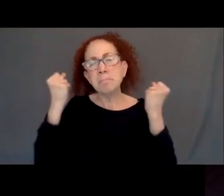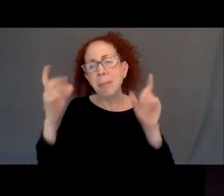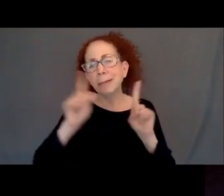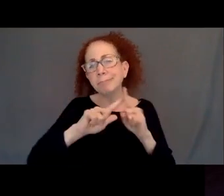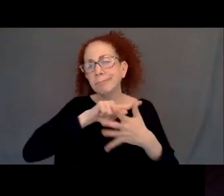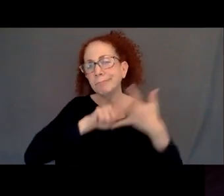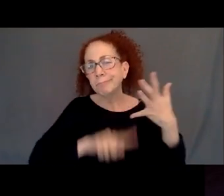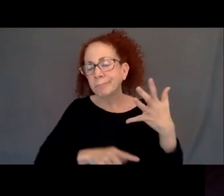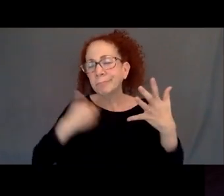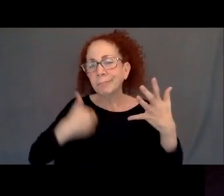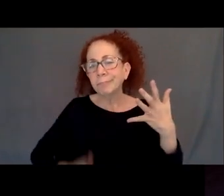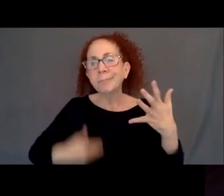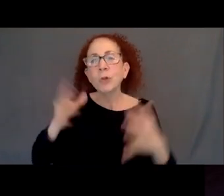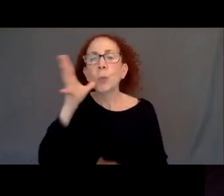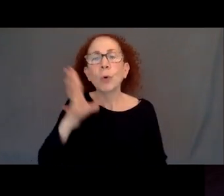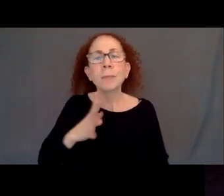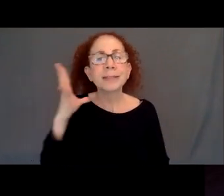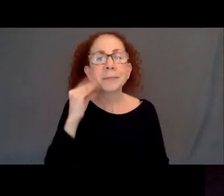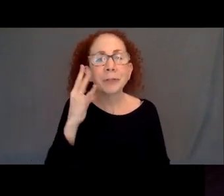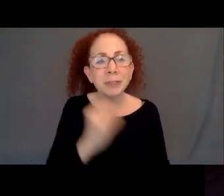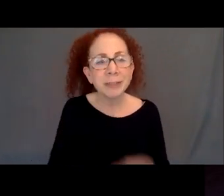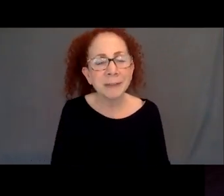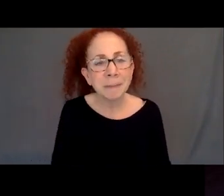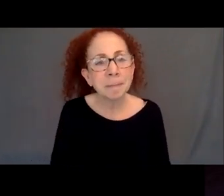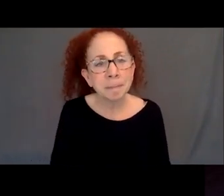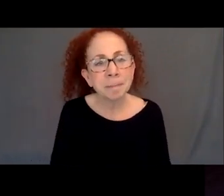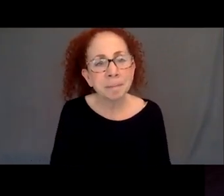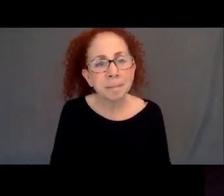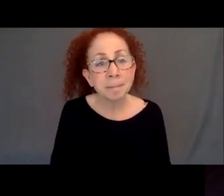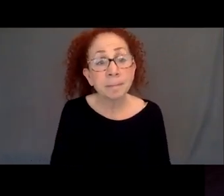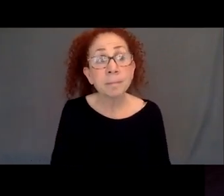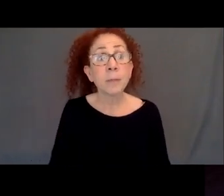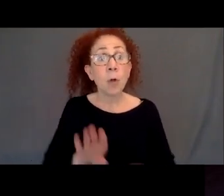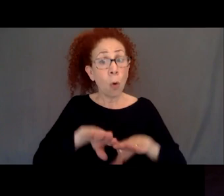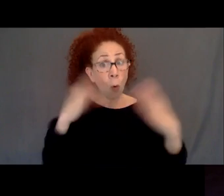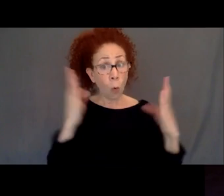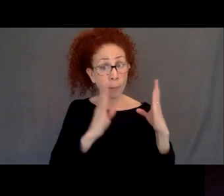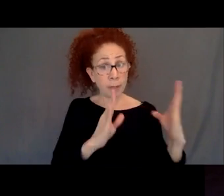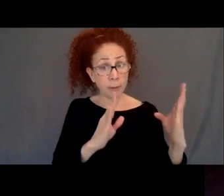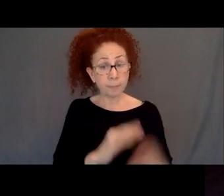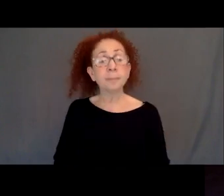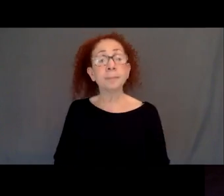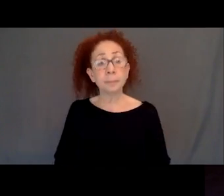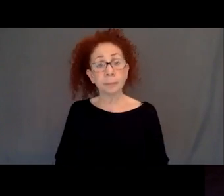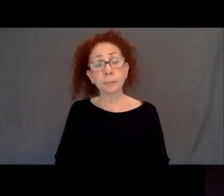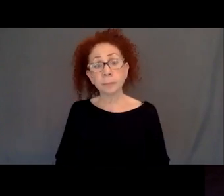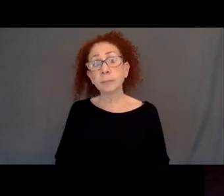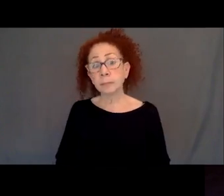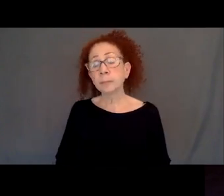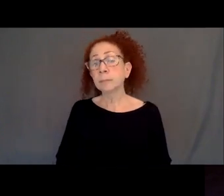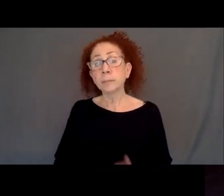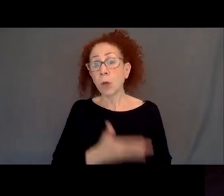facets of womanhood. So in the very beginning, we were exploring the ideas of women